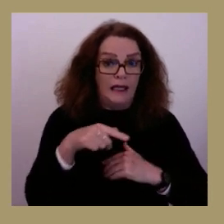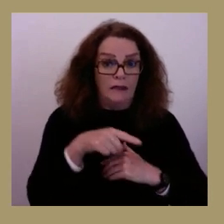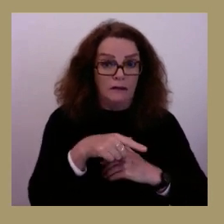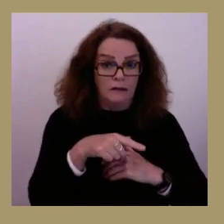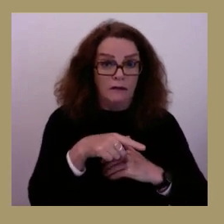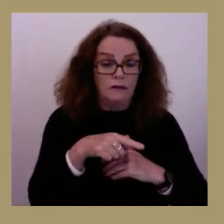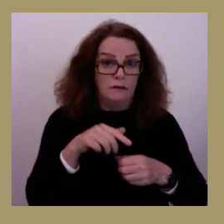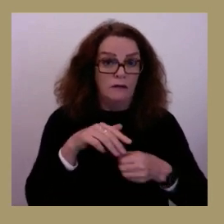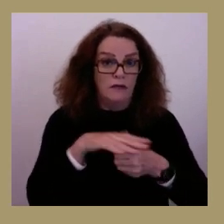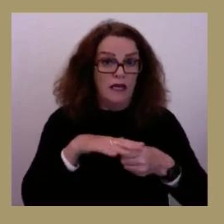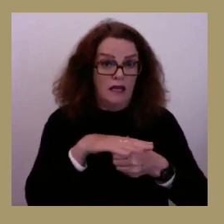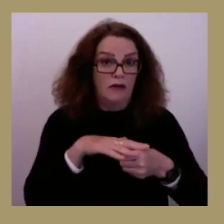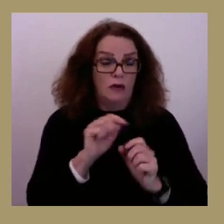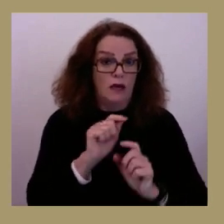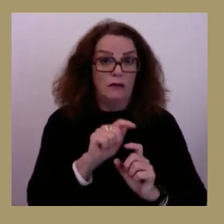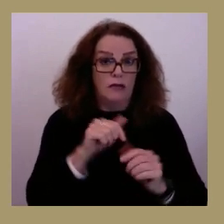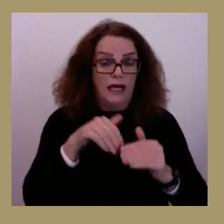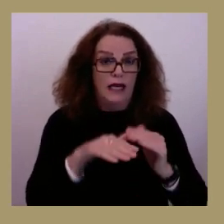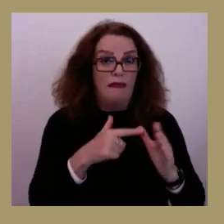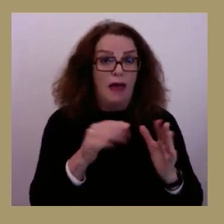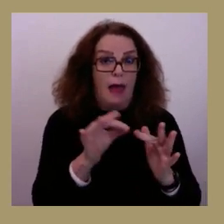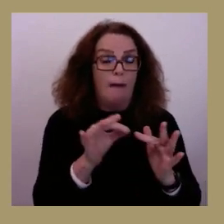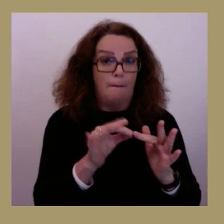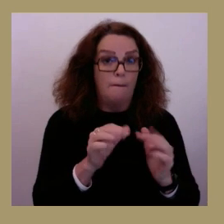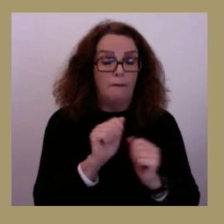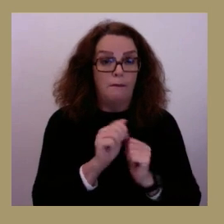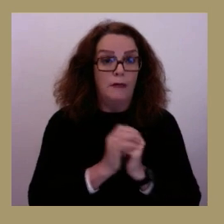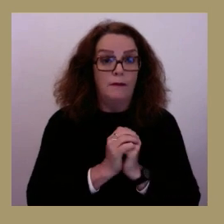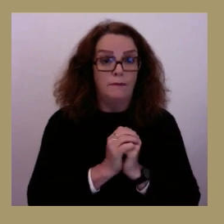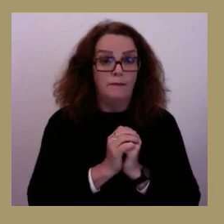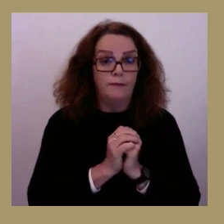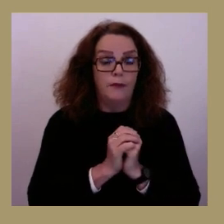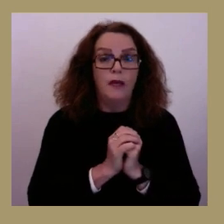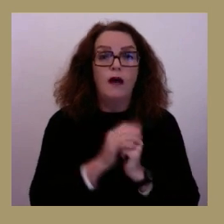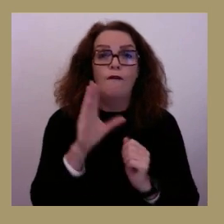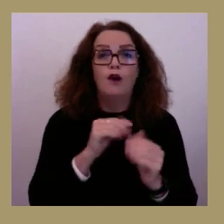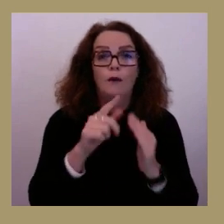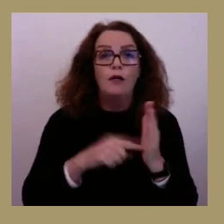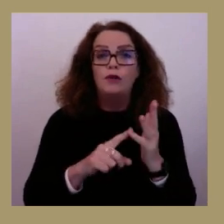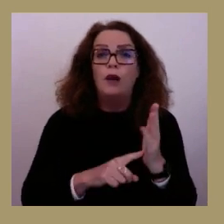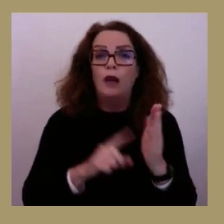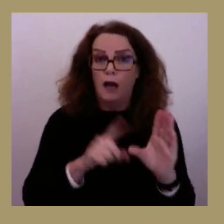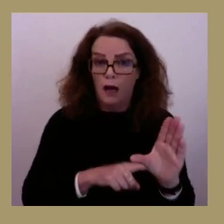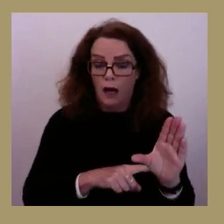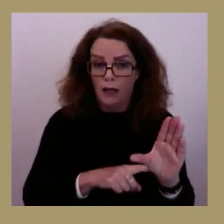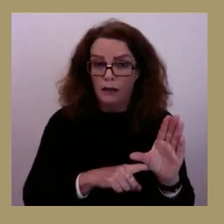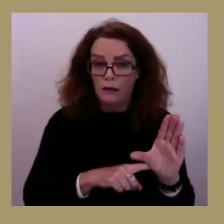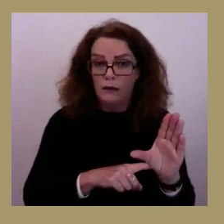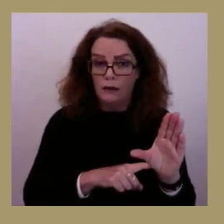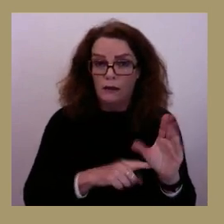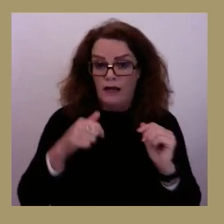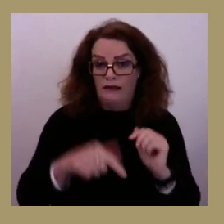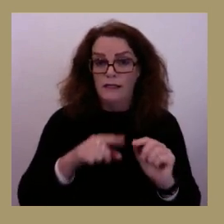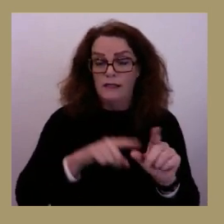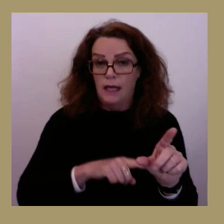your Service Victoria app for added convenience. As of July 2023, some of these digital cards